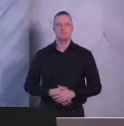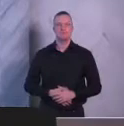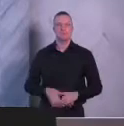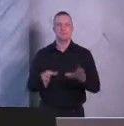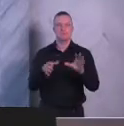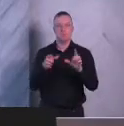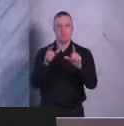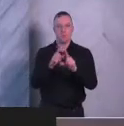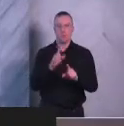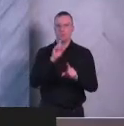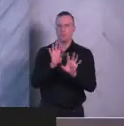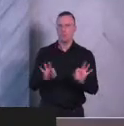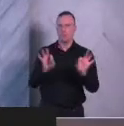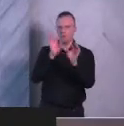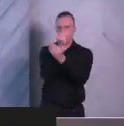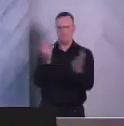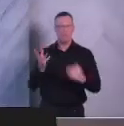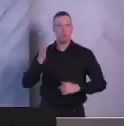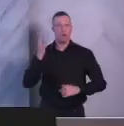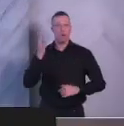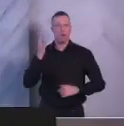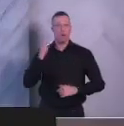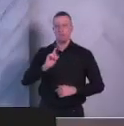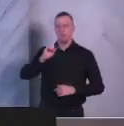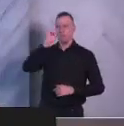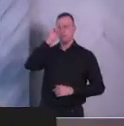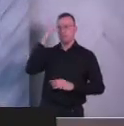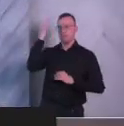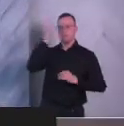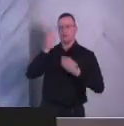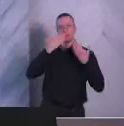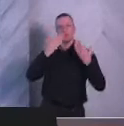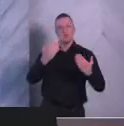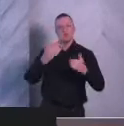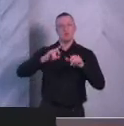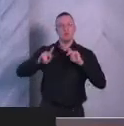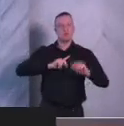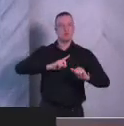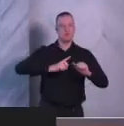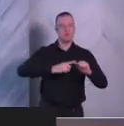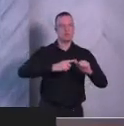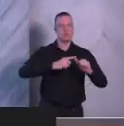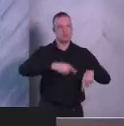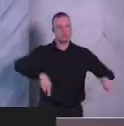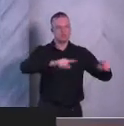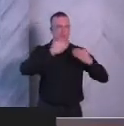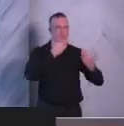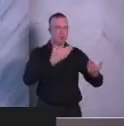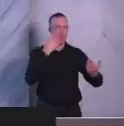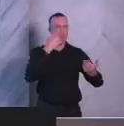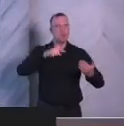are important because they remind us as we give thanks to the people first, because we are the most